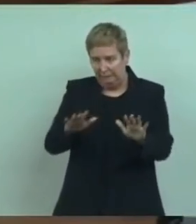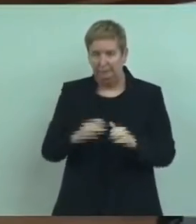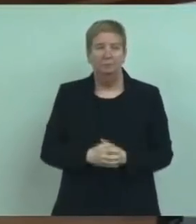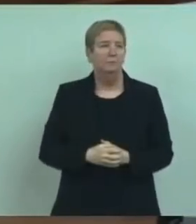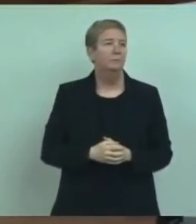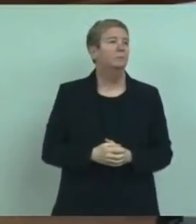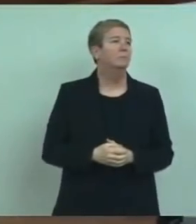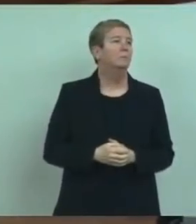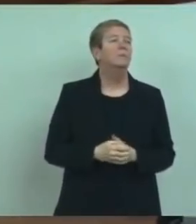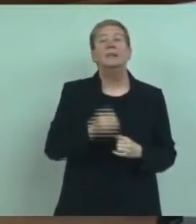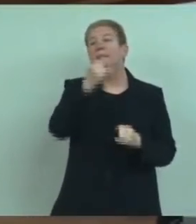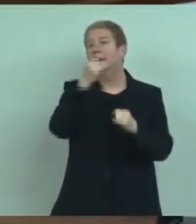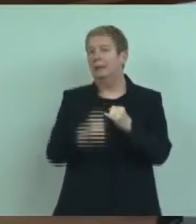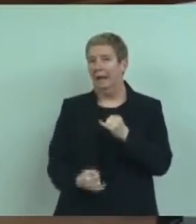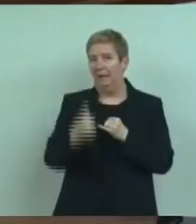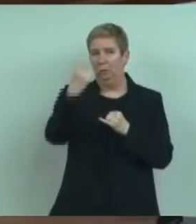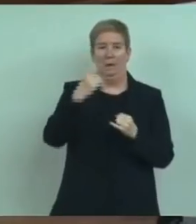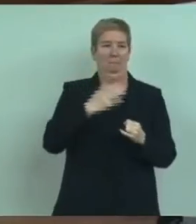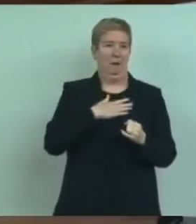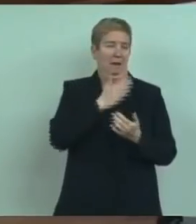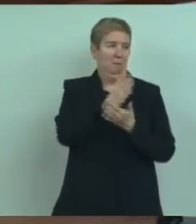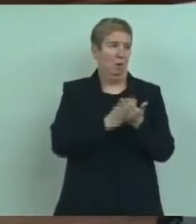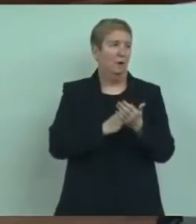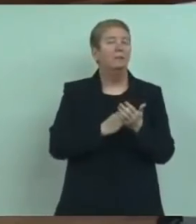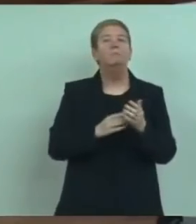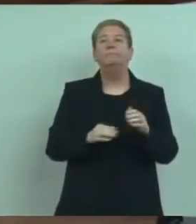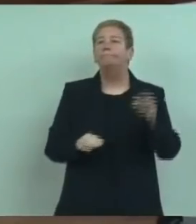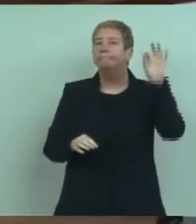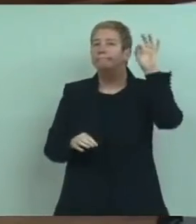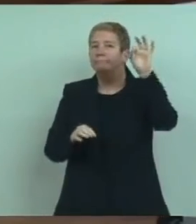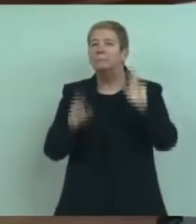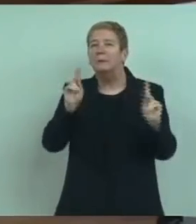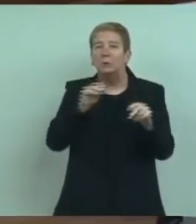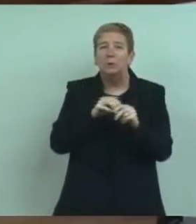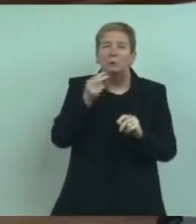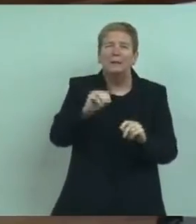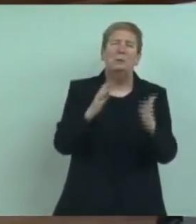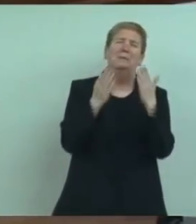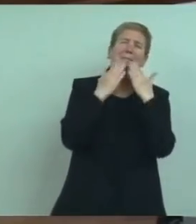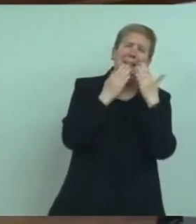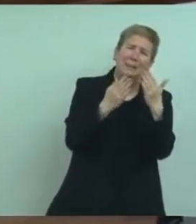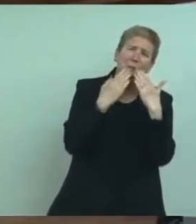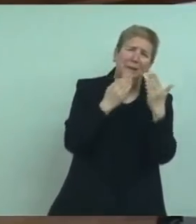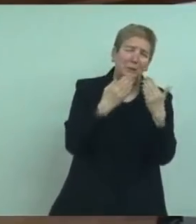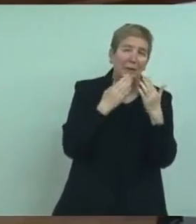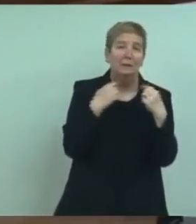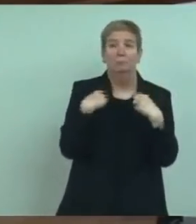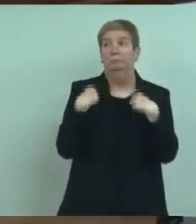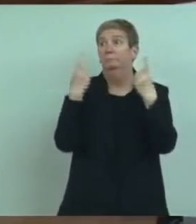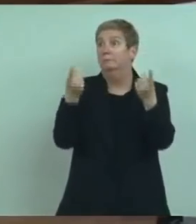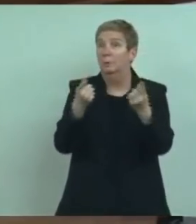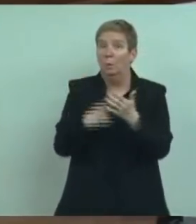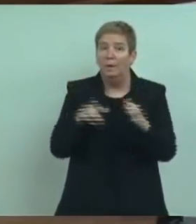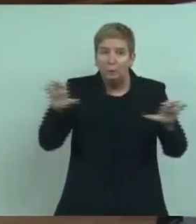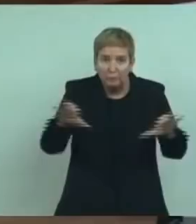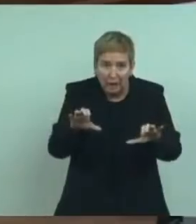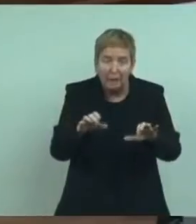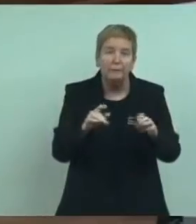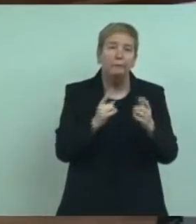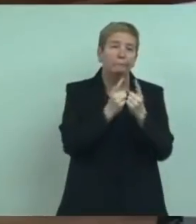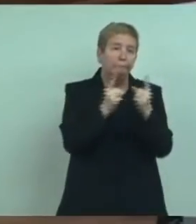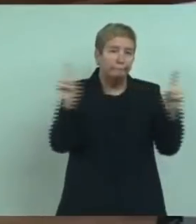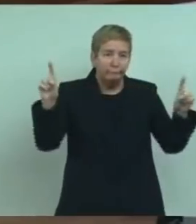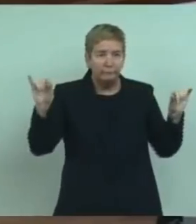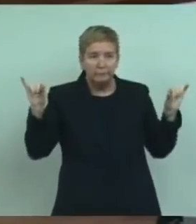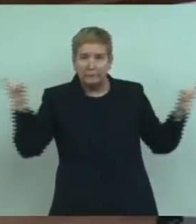slide just is my pitch to the people in New Mexico. We thank you so much for everything we've already done with social distancing,